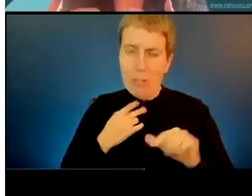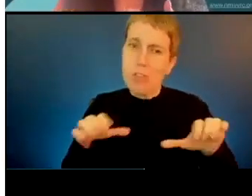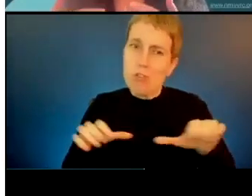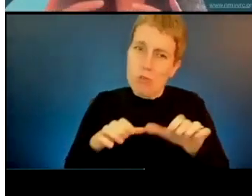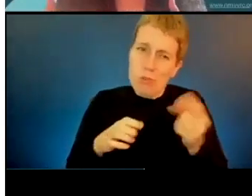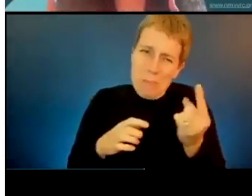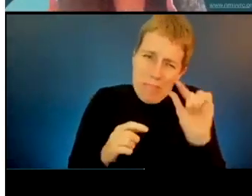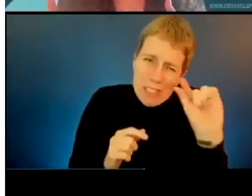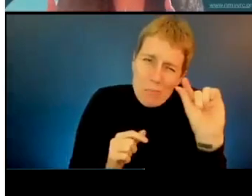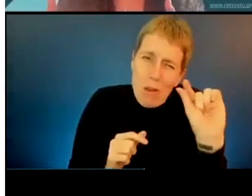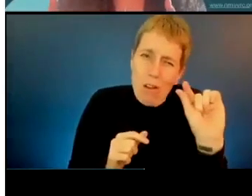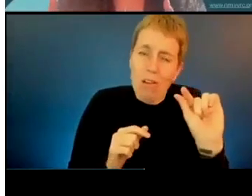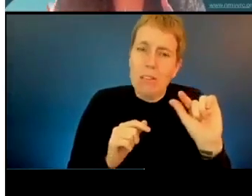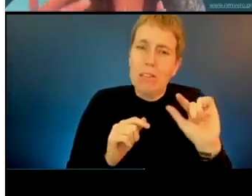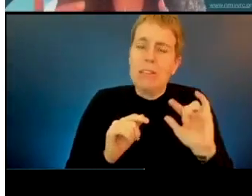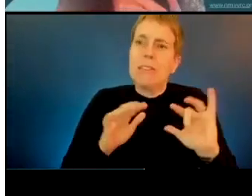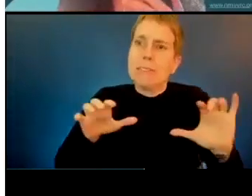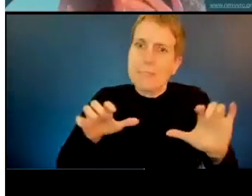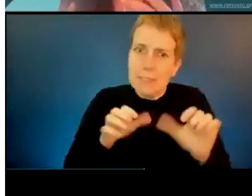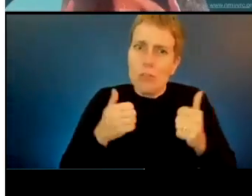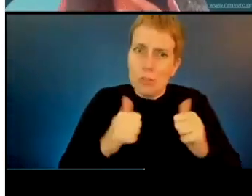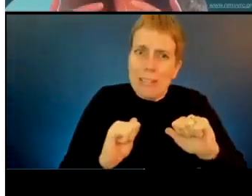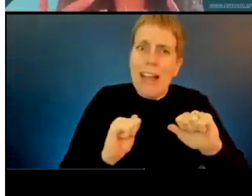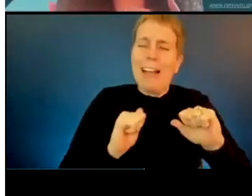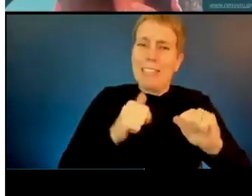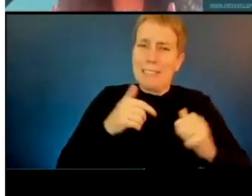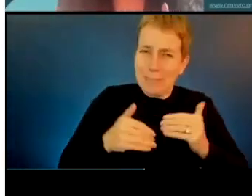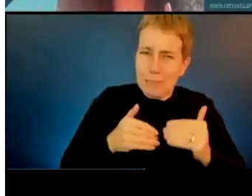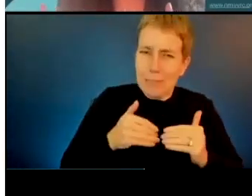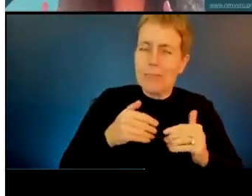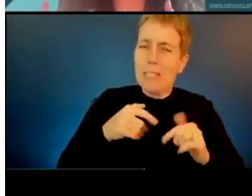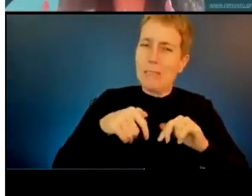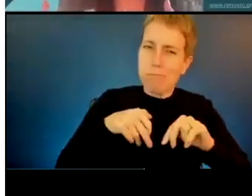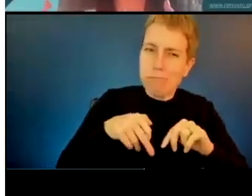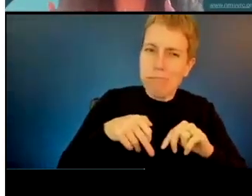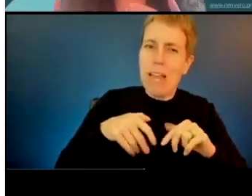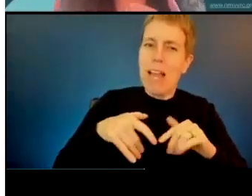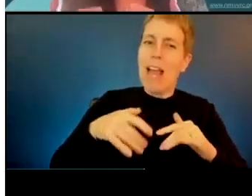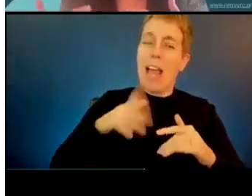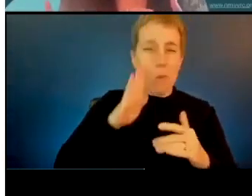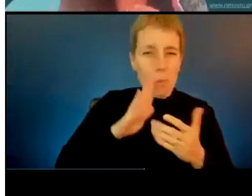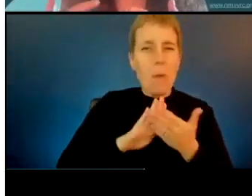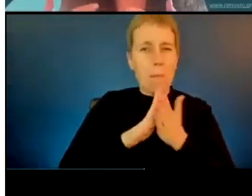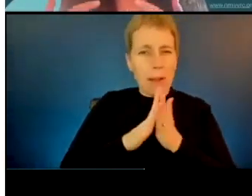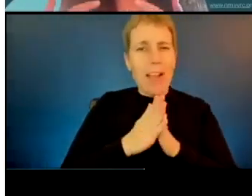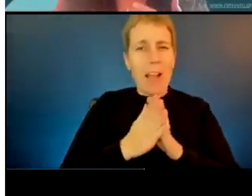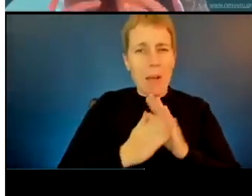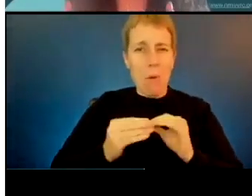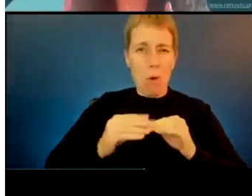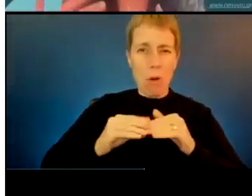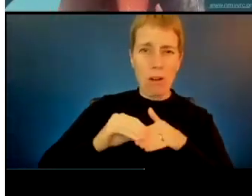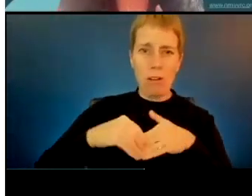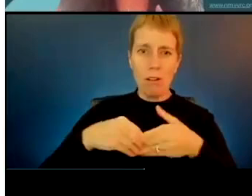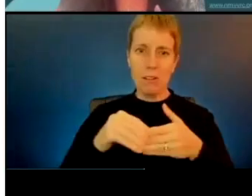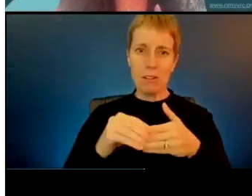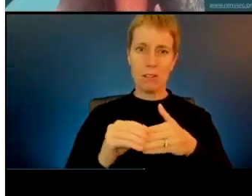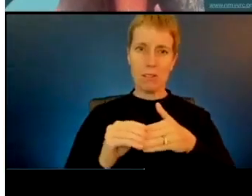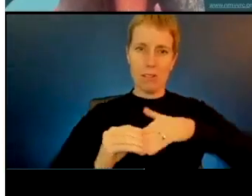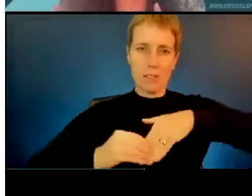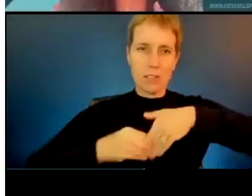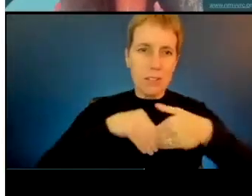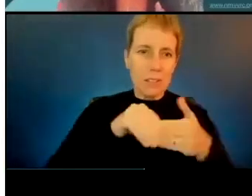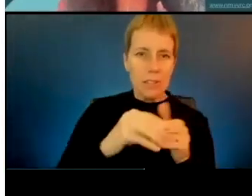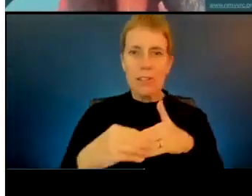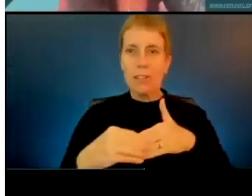can take small steps. And so it's a small evolution process. And maybe those small steps are taking you where you want to live